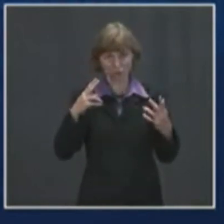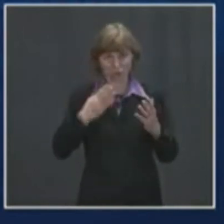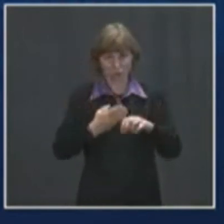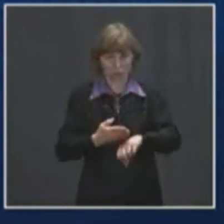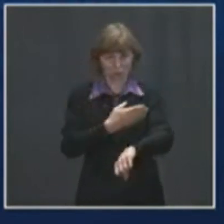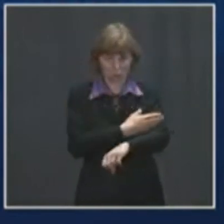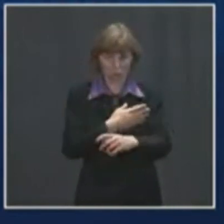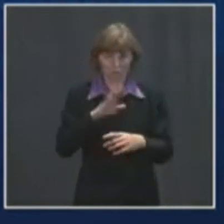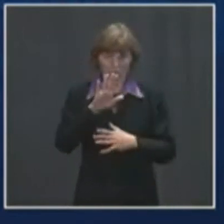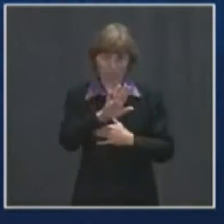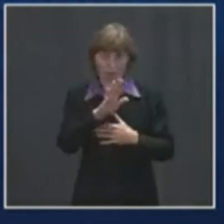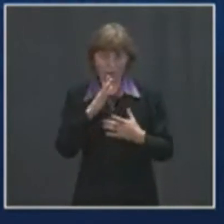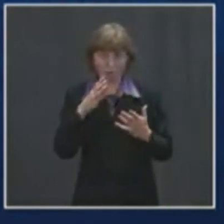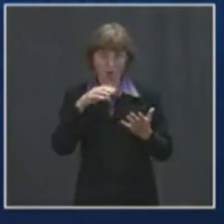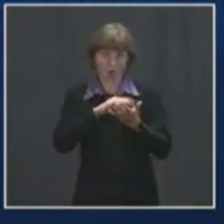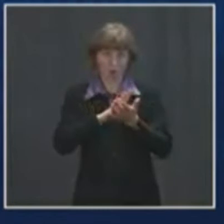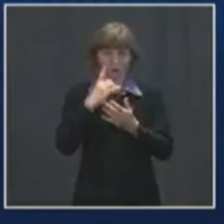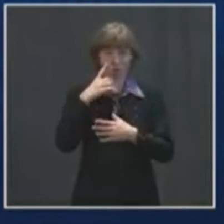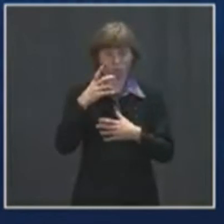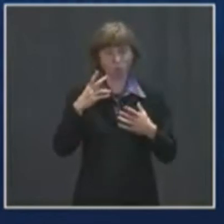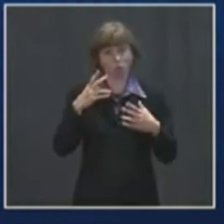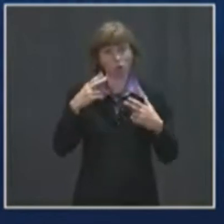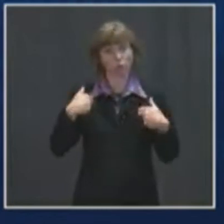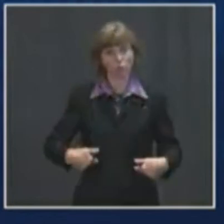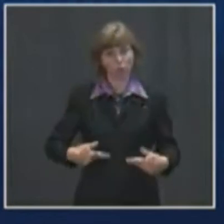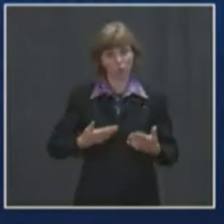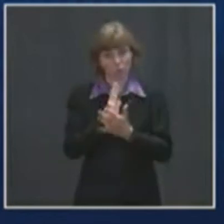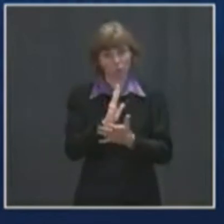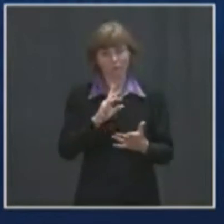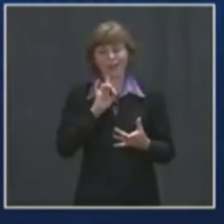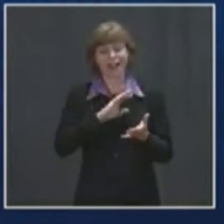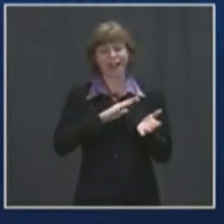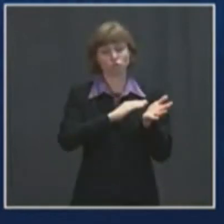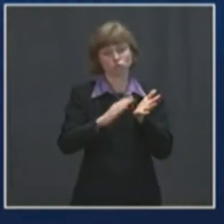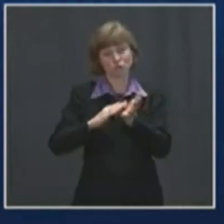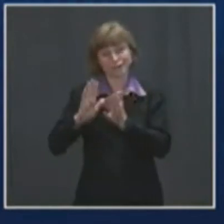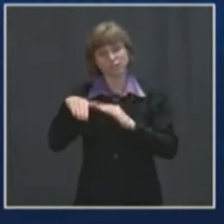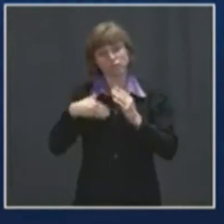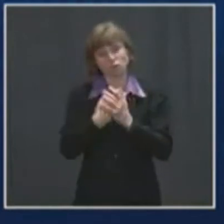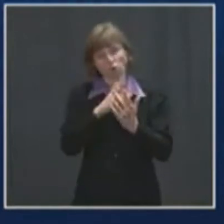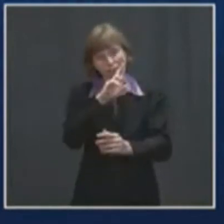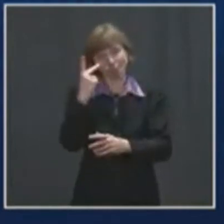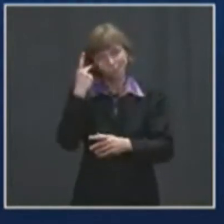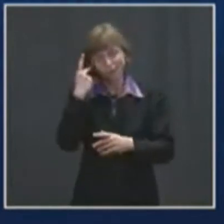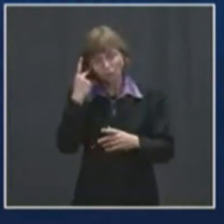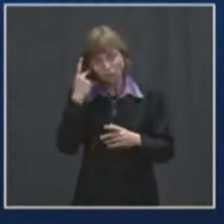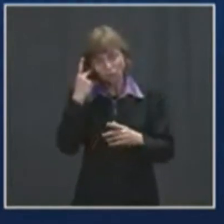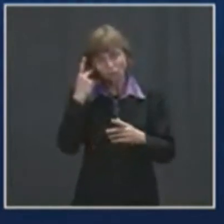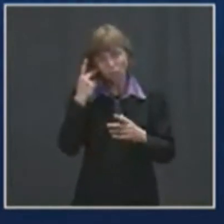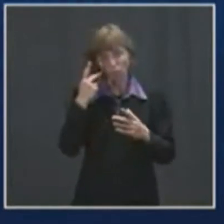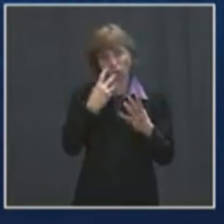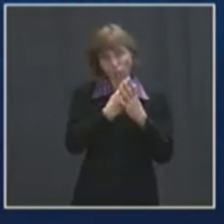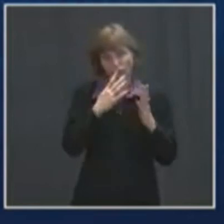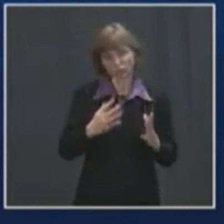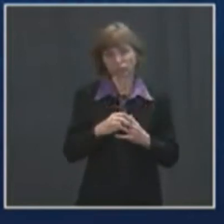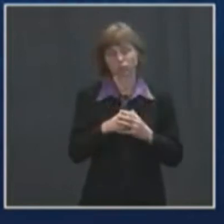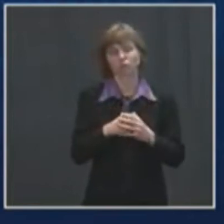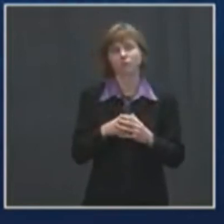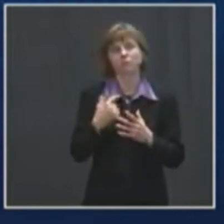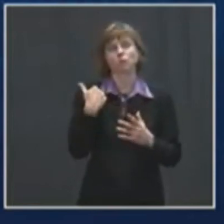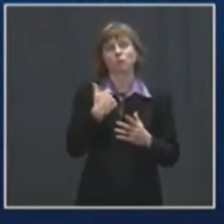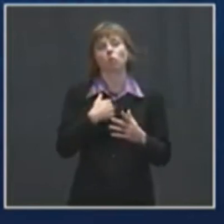rights. That includes releasing political prisoners, such as women's rights advocates for Saudi jails. We're encouraged by the release yesterday of 2 dual